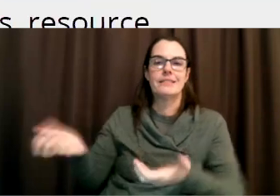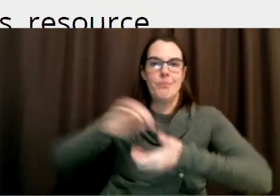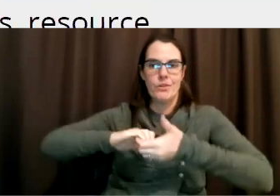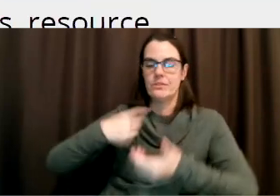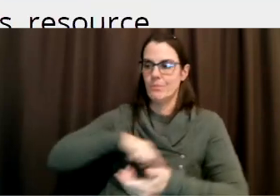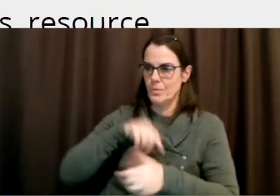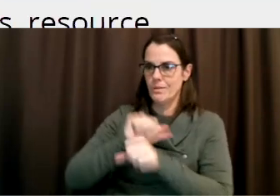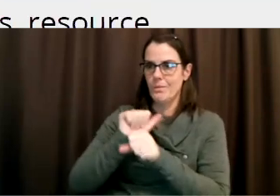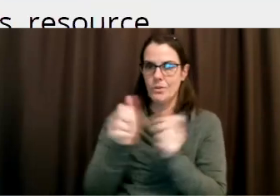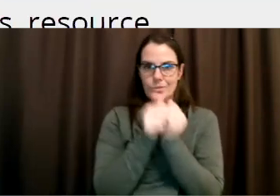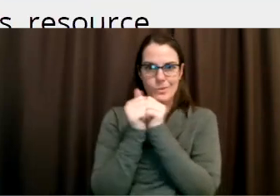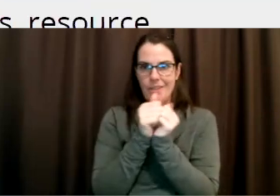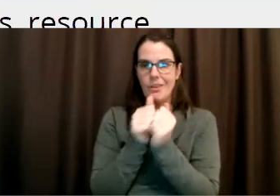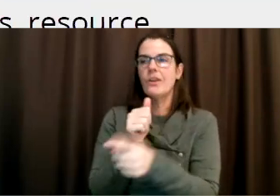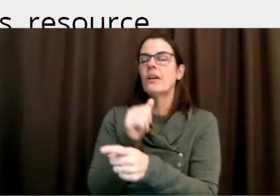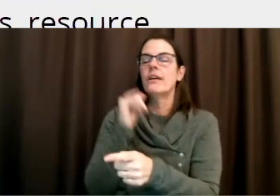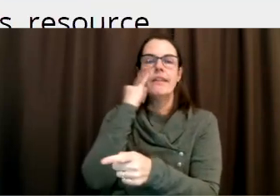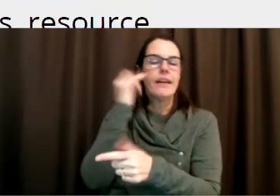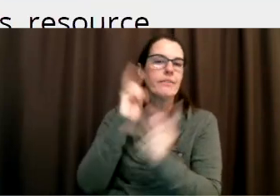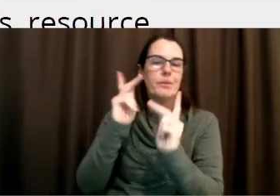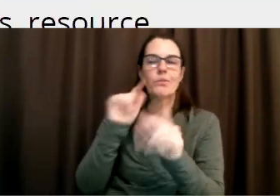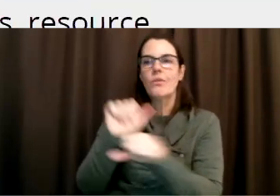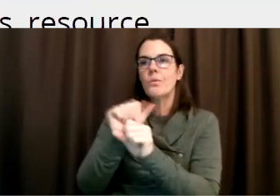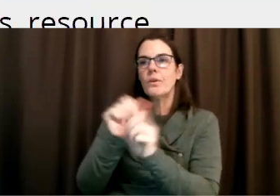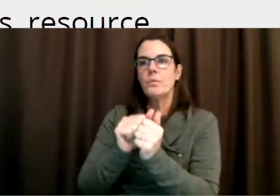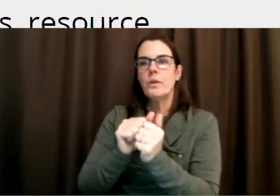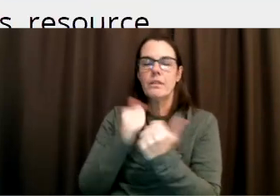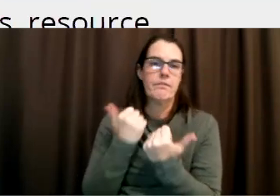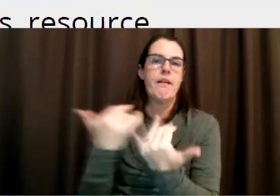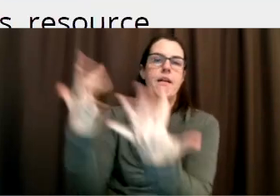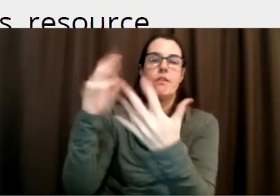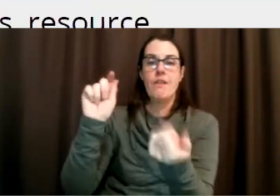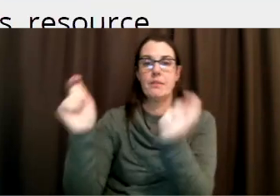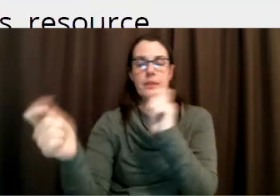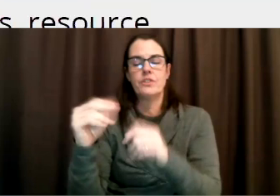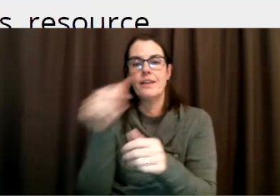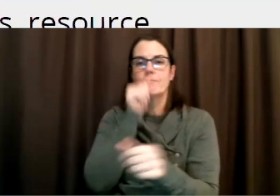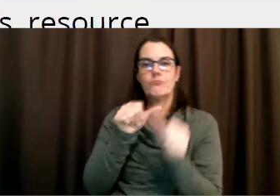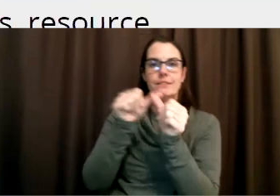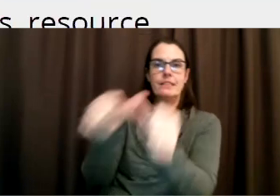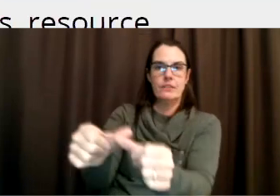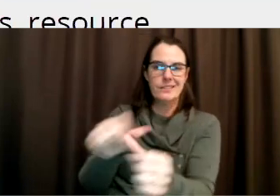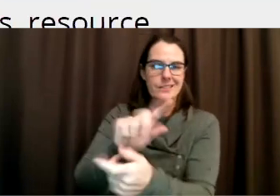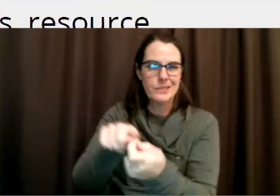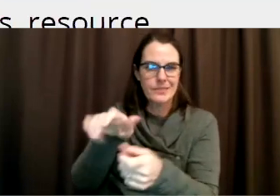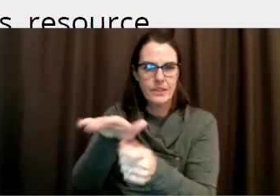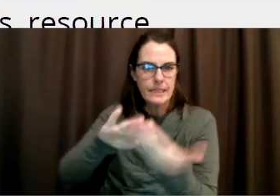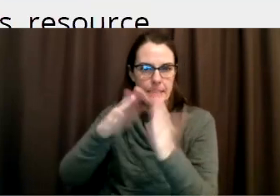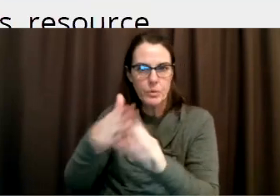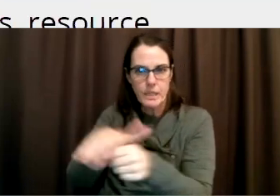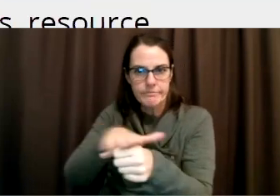connect people working on wildfire adaptation and resilience at a community with a community